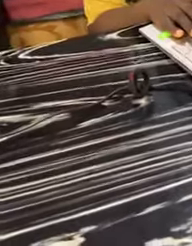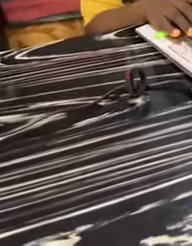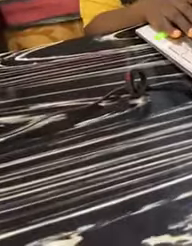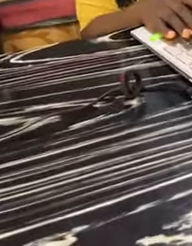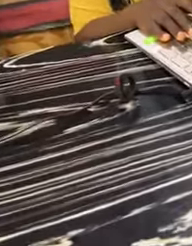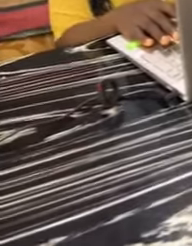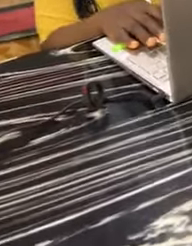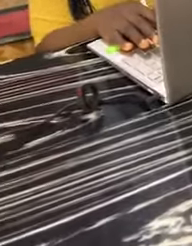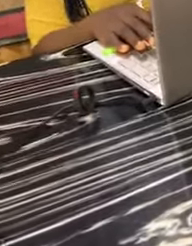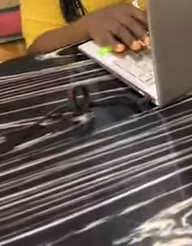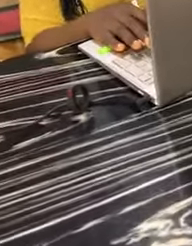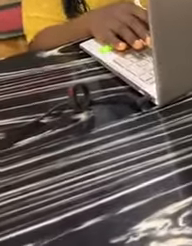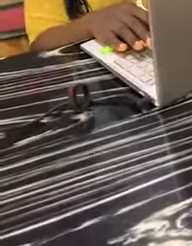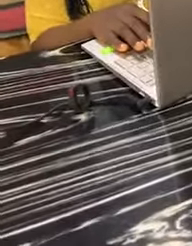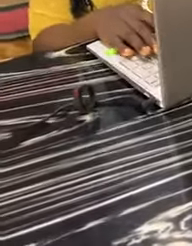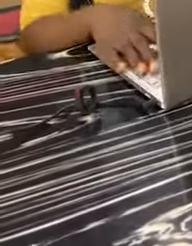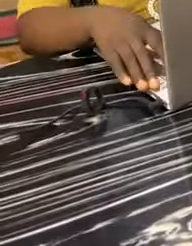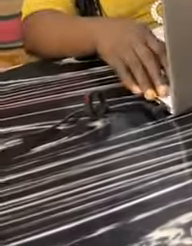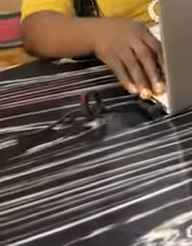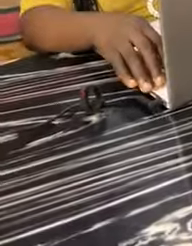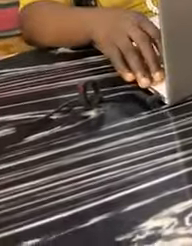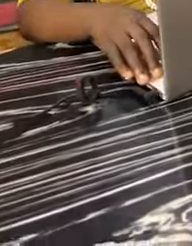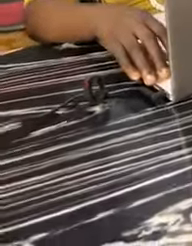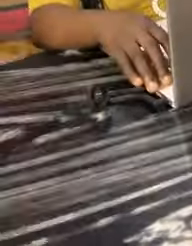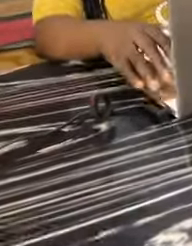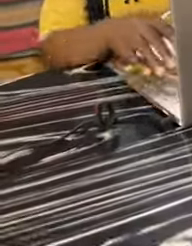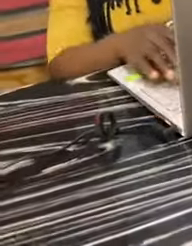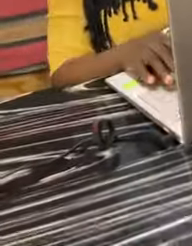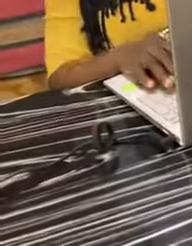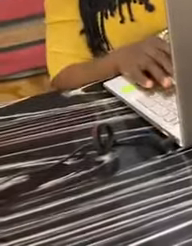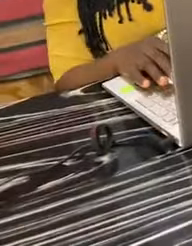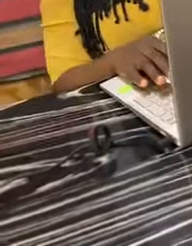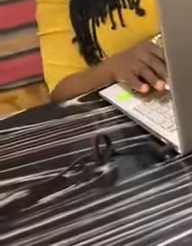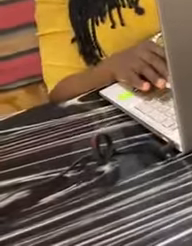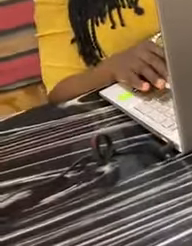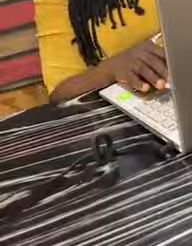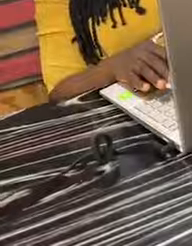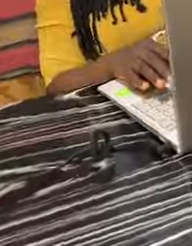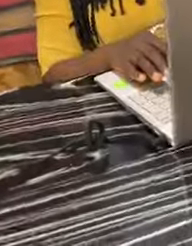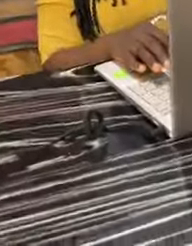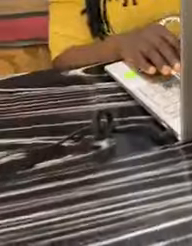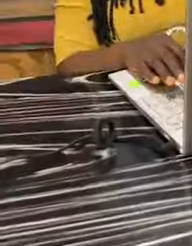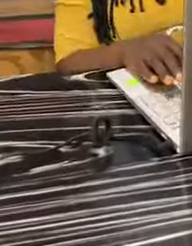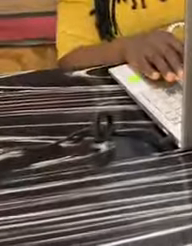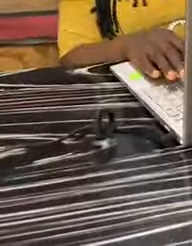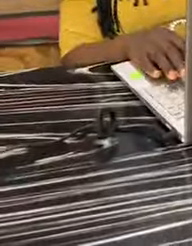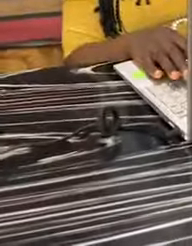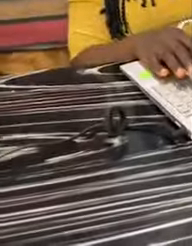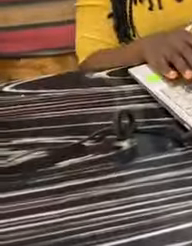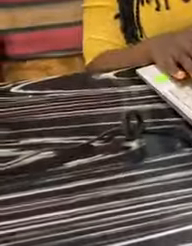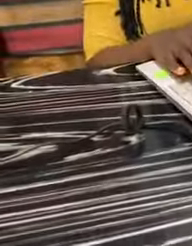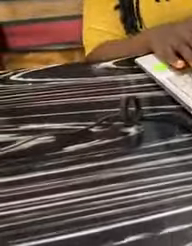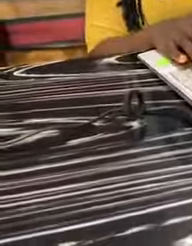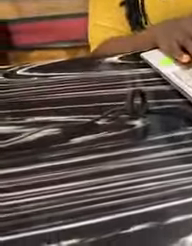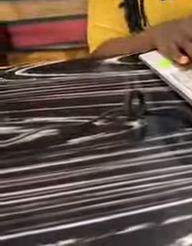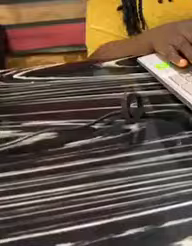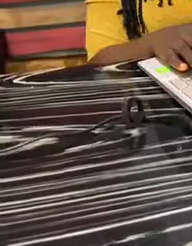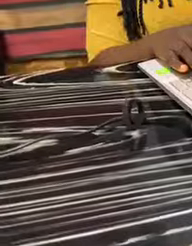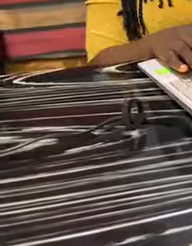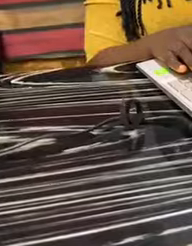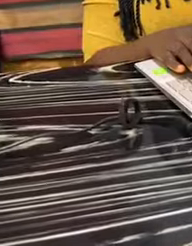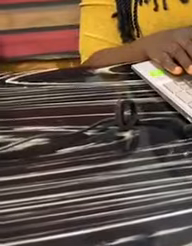and welcome to Eagles Perch. I'm really glad that you could make it on